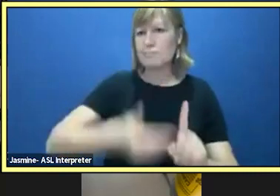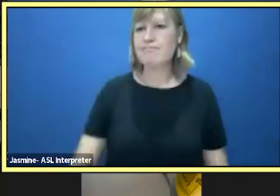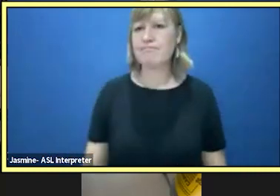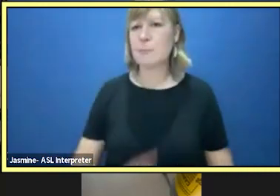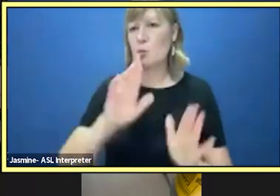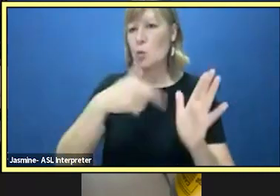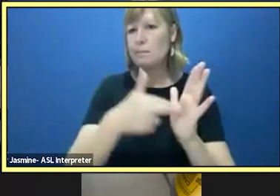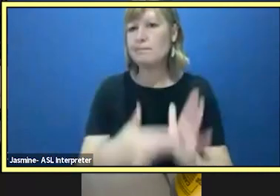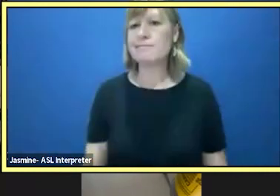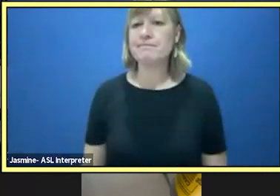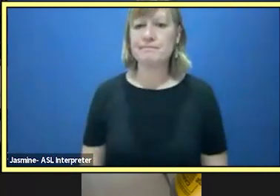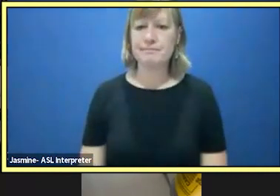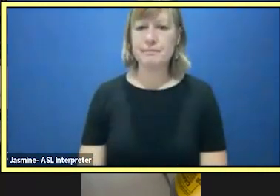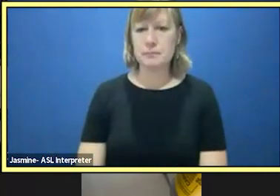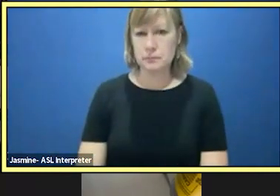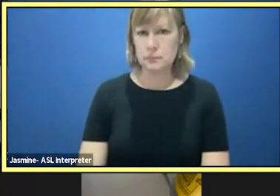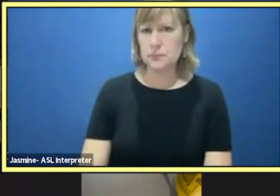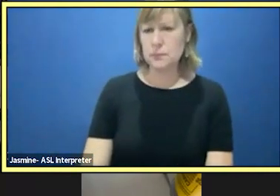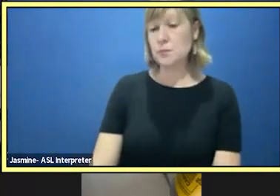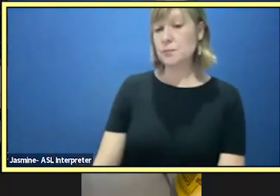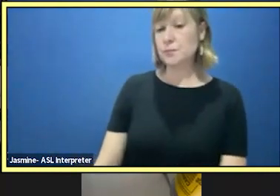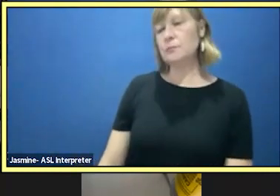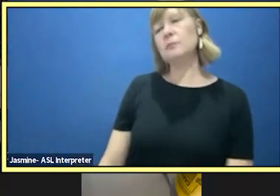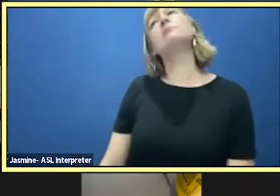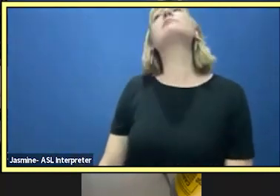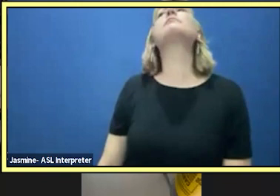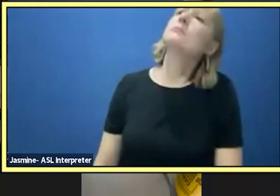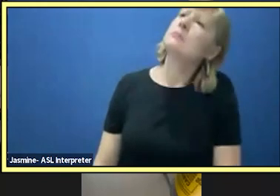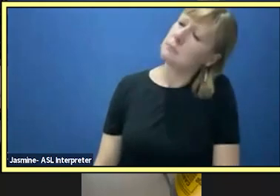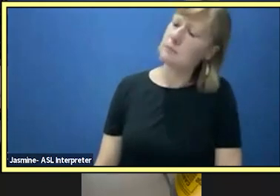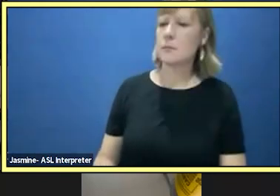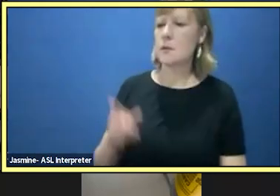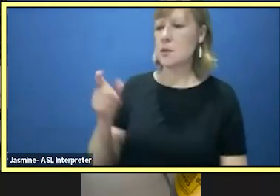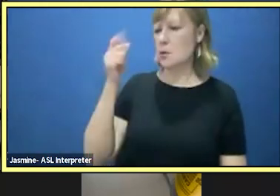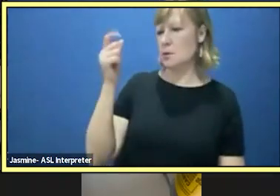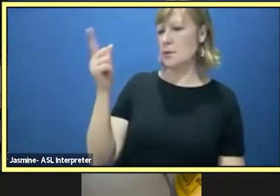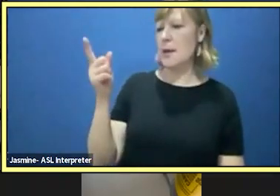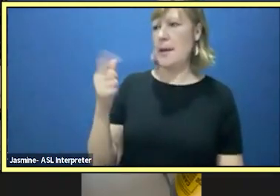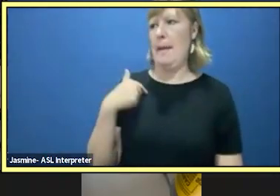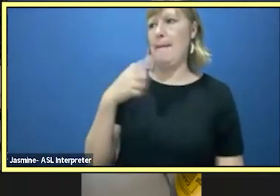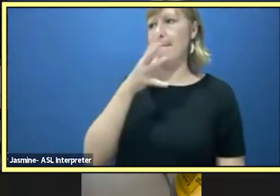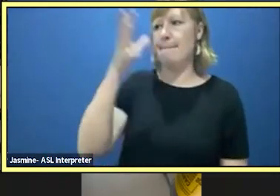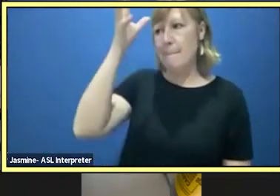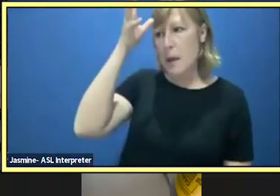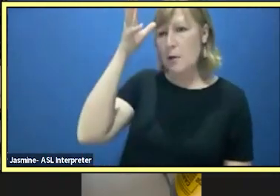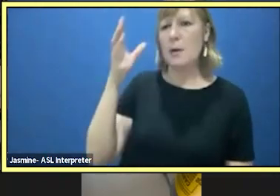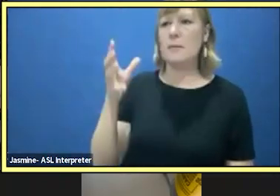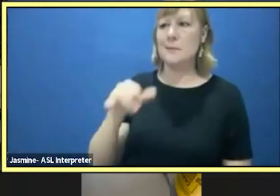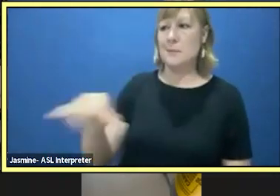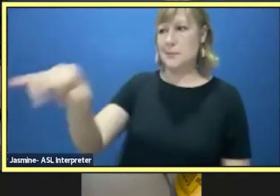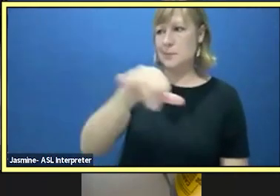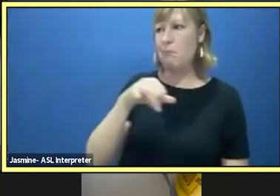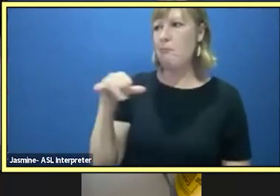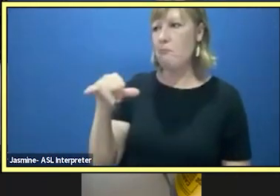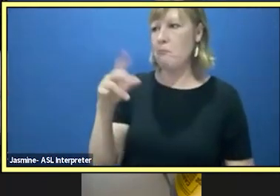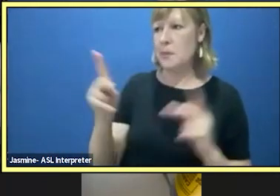Because you can understand as, a parent, and many of the individuals on this call, these are long processes. And when we're